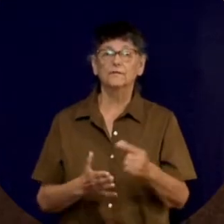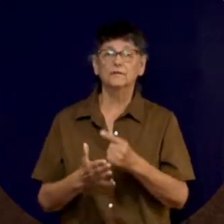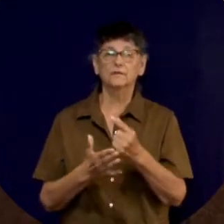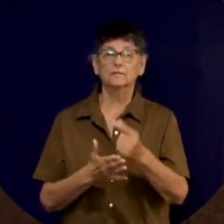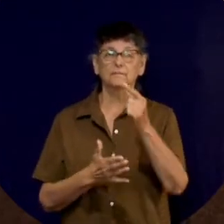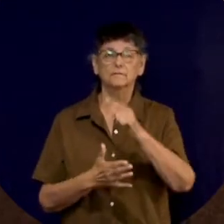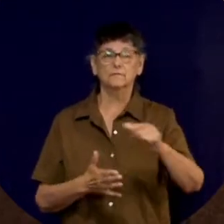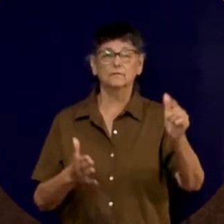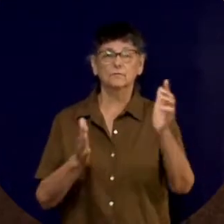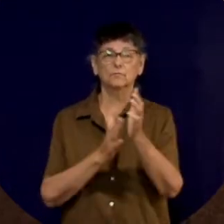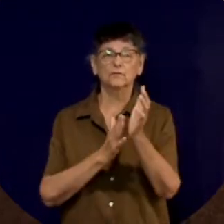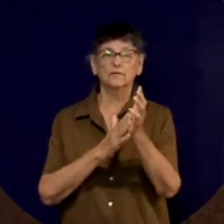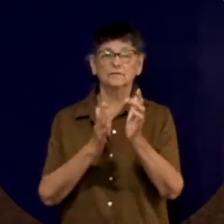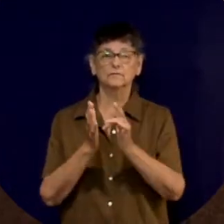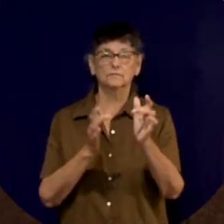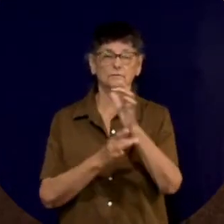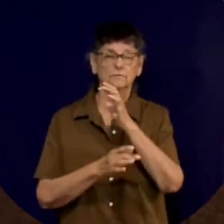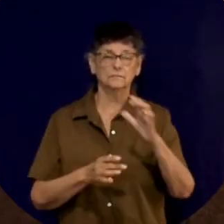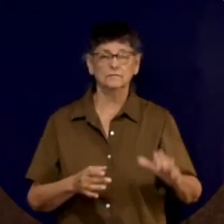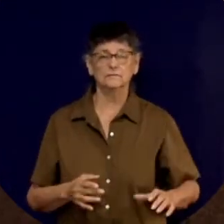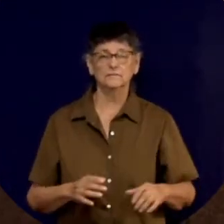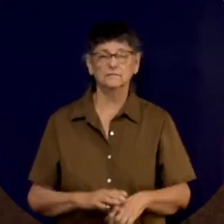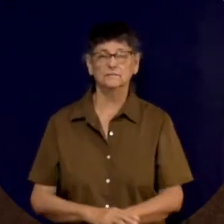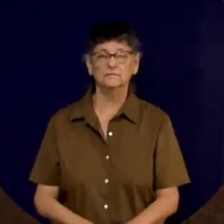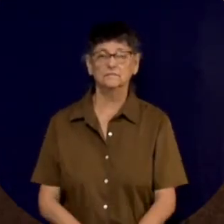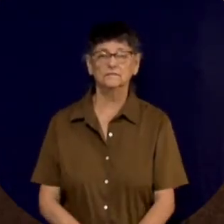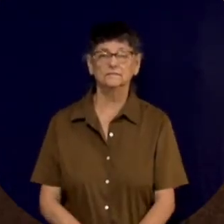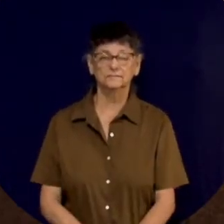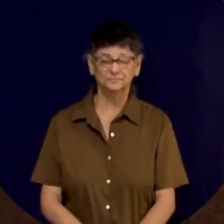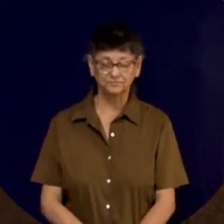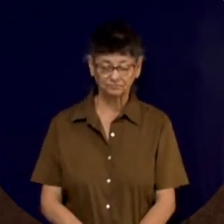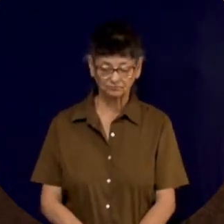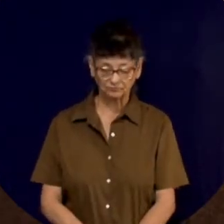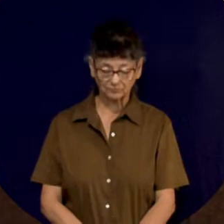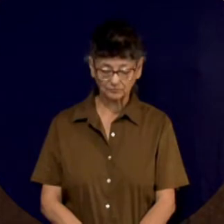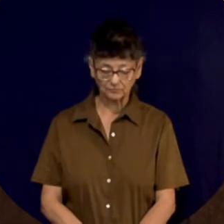Gospel of the Lord. Praise to you, Lord Jesus Christ.